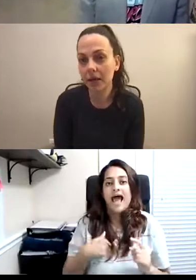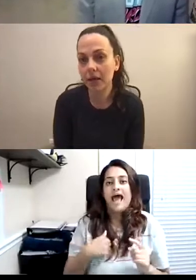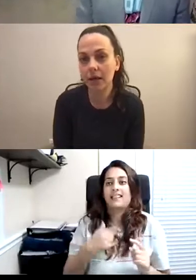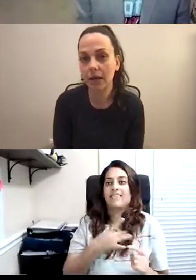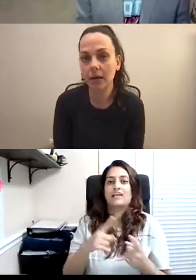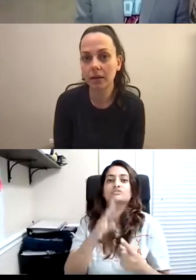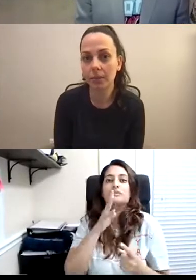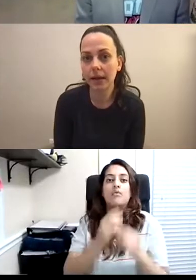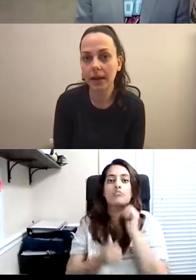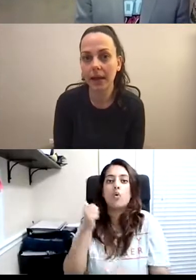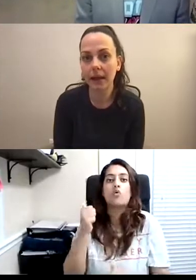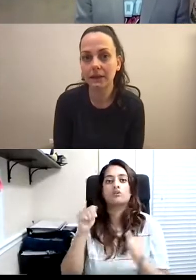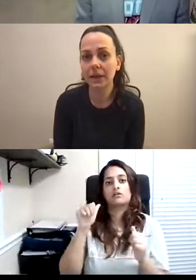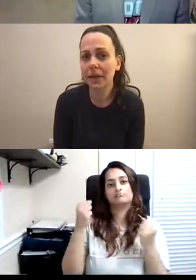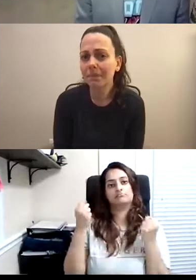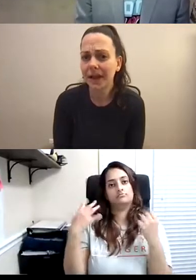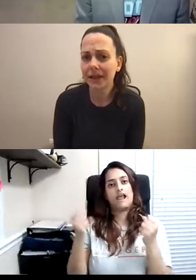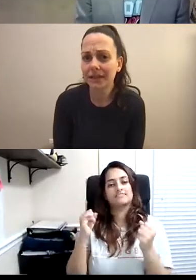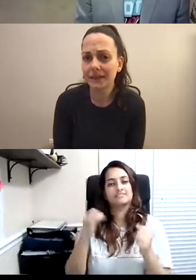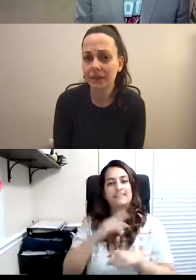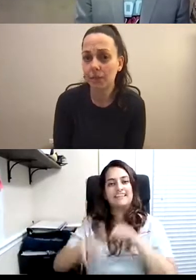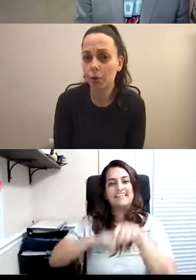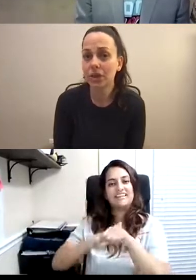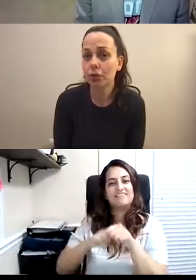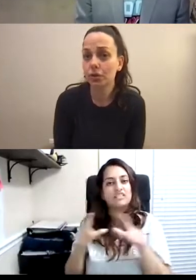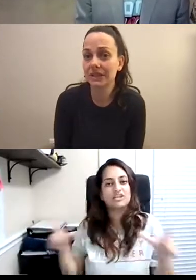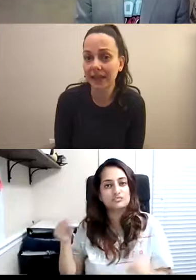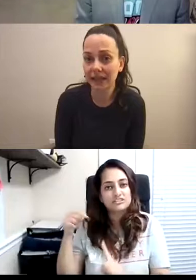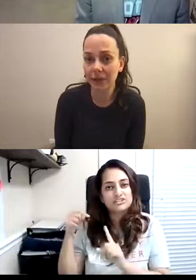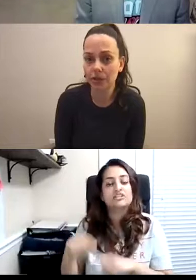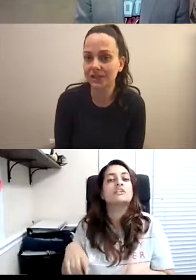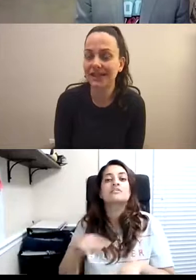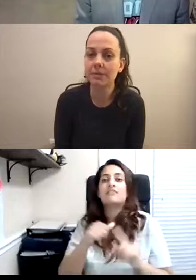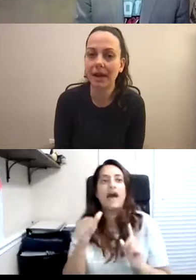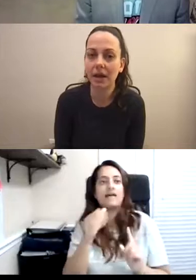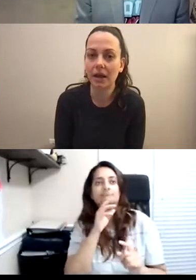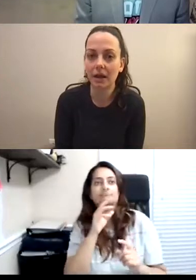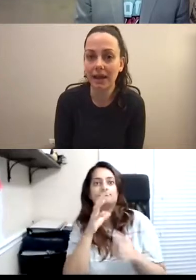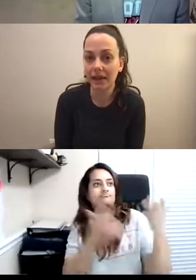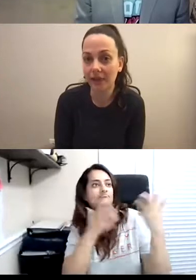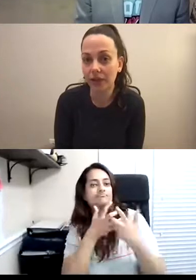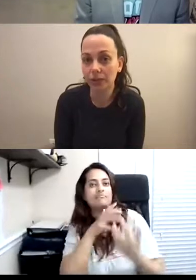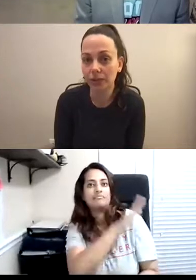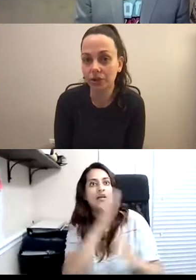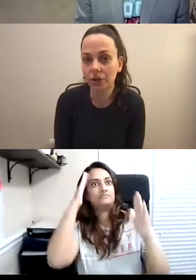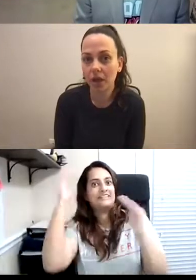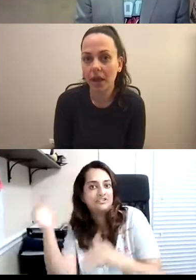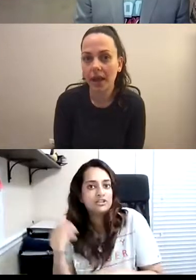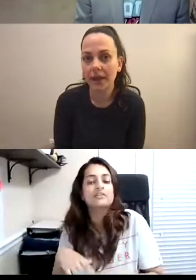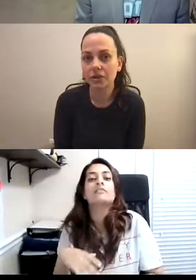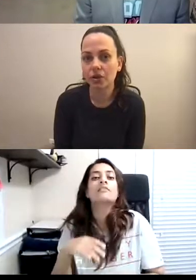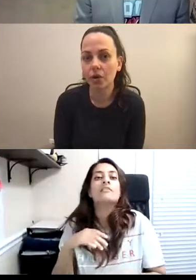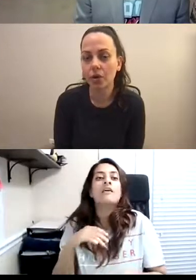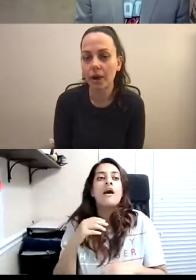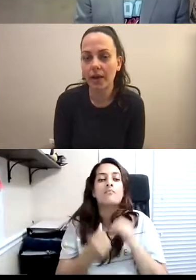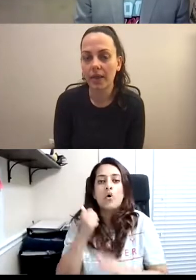speak a little bit, and I like to speak mostly through sign language because that's my native language.